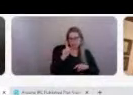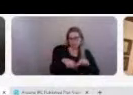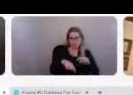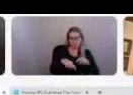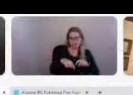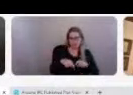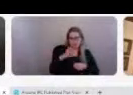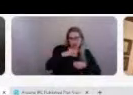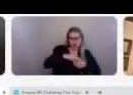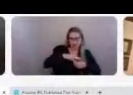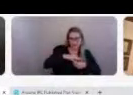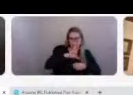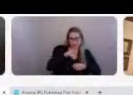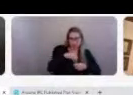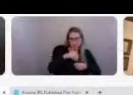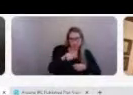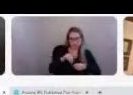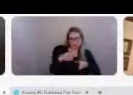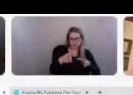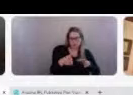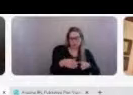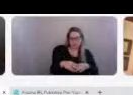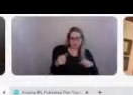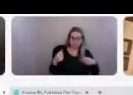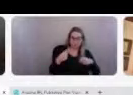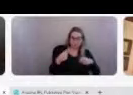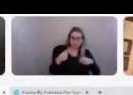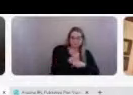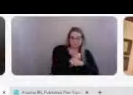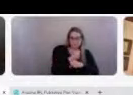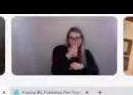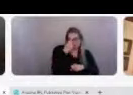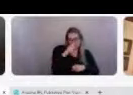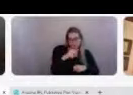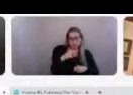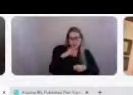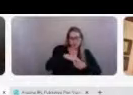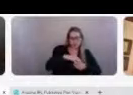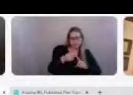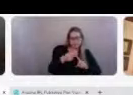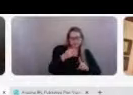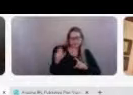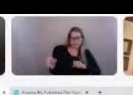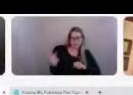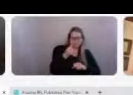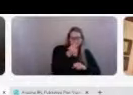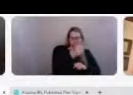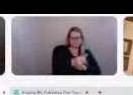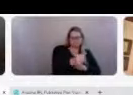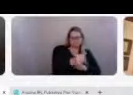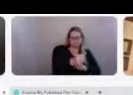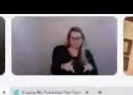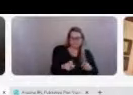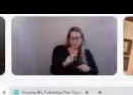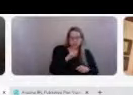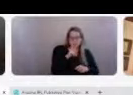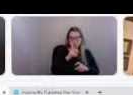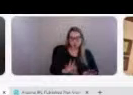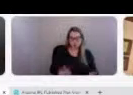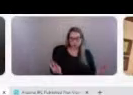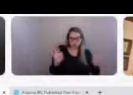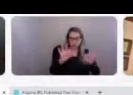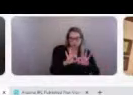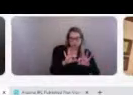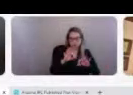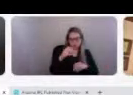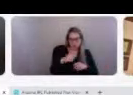participate in that way so fighting uh for our vote from our elected officials makes really important sense